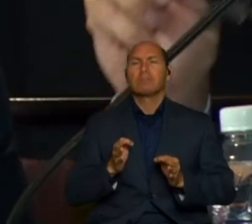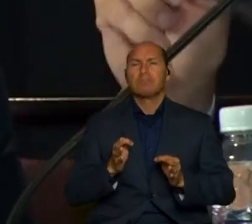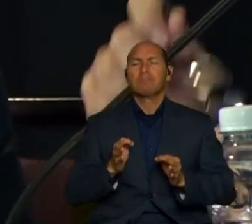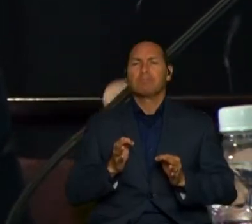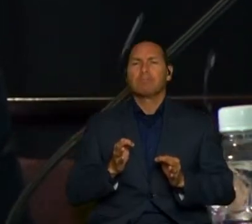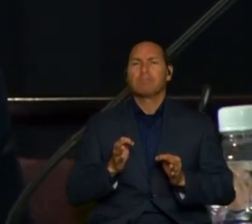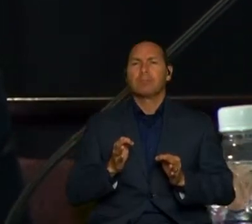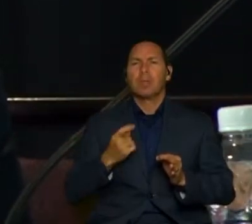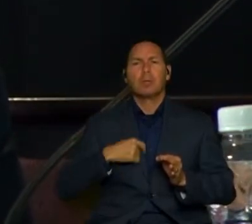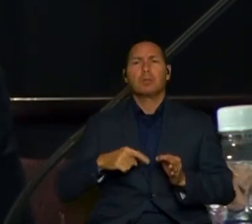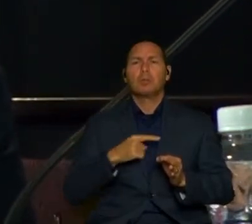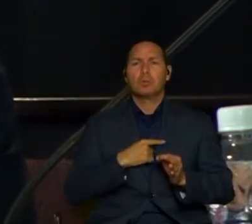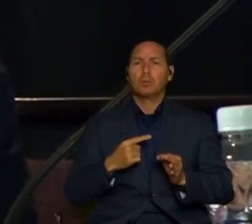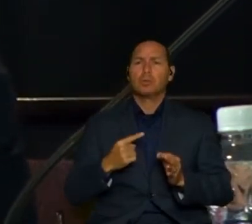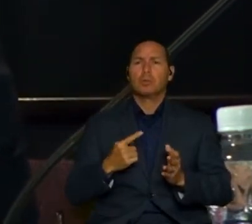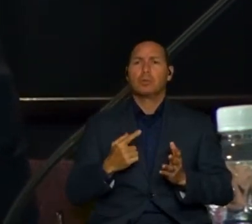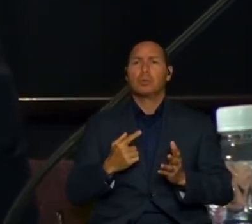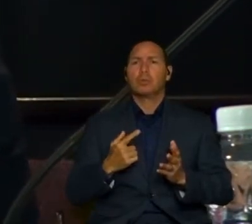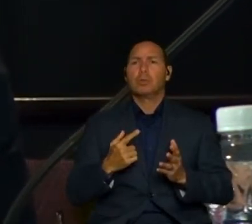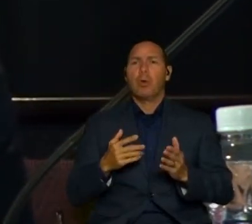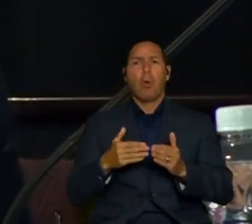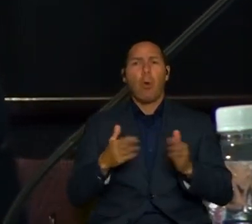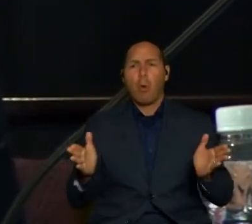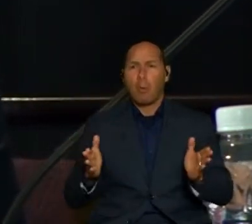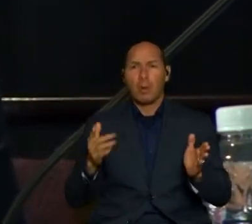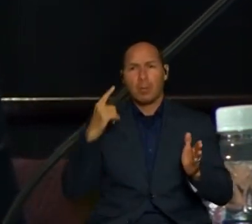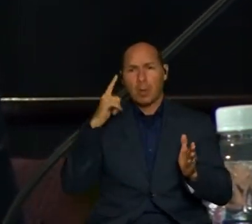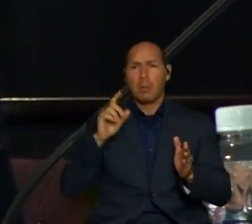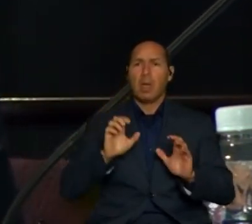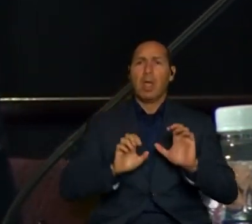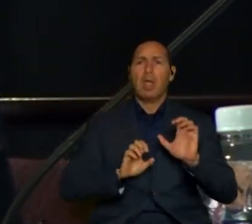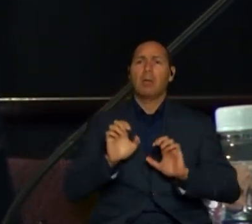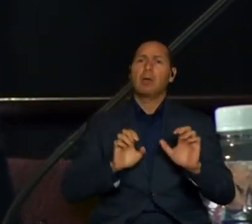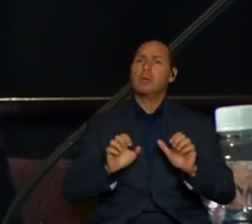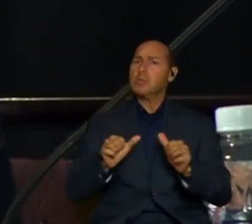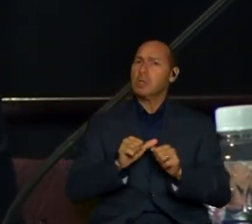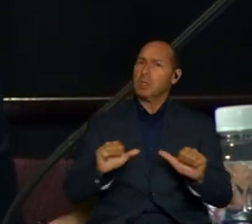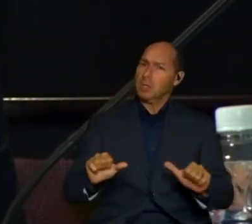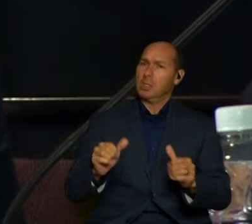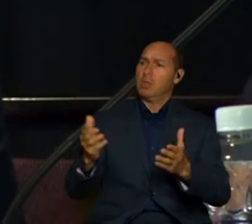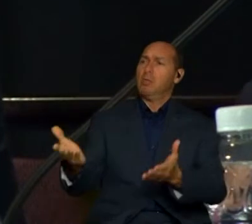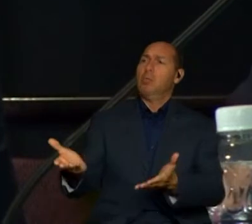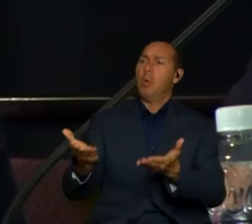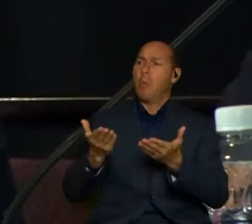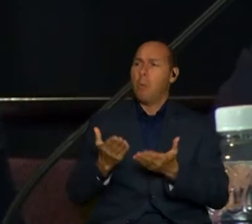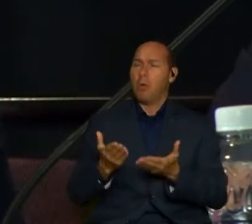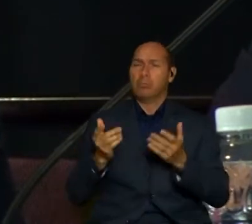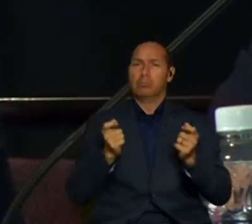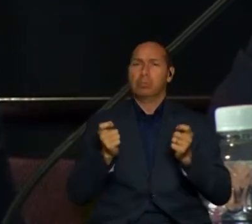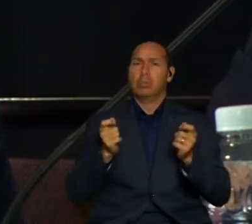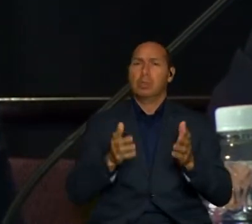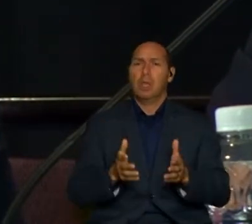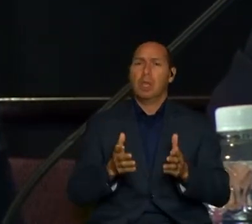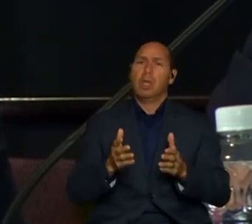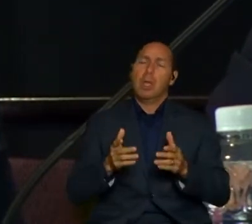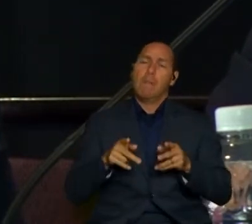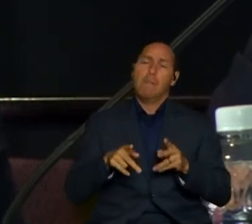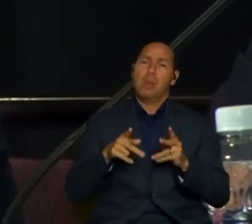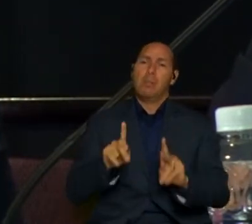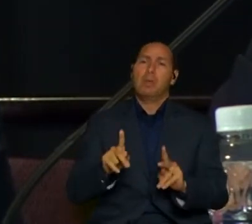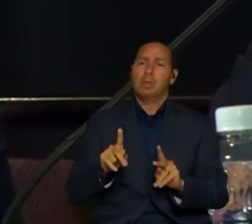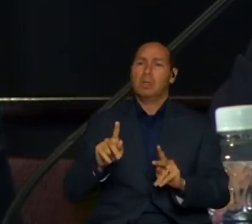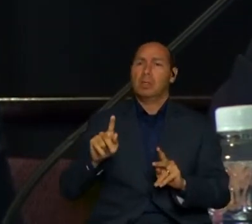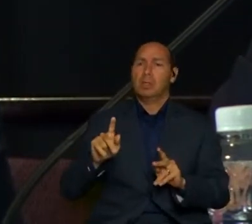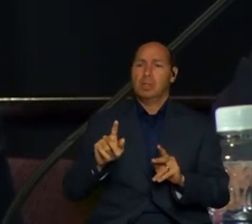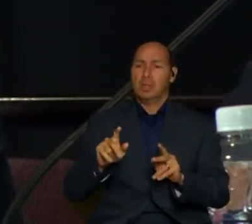to evaluate any proposal from the administration that may reduce any impact of this